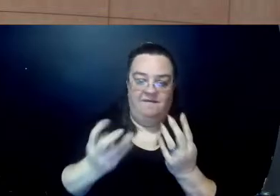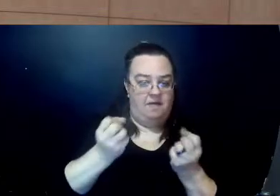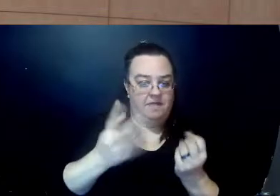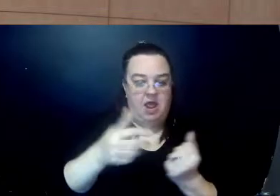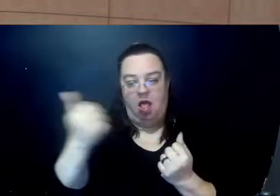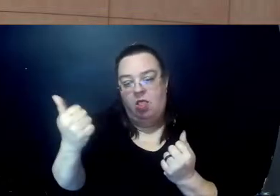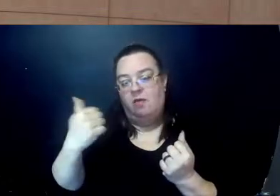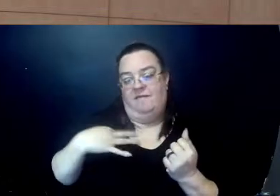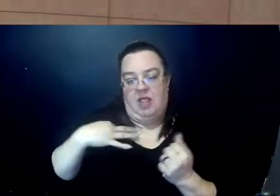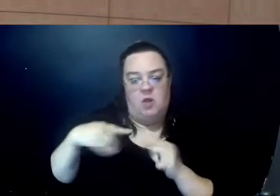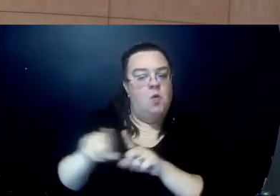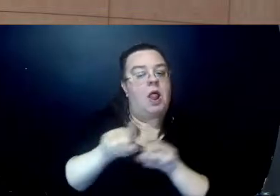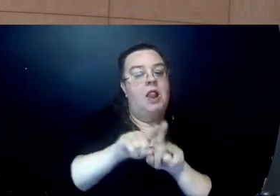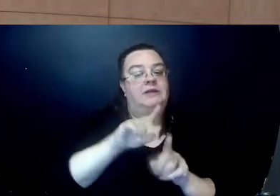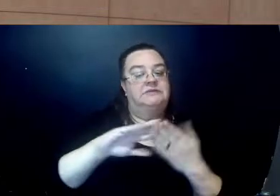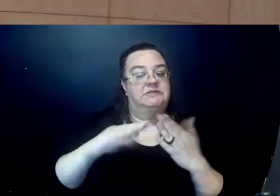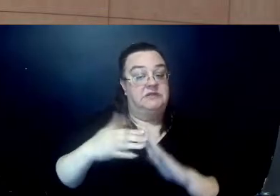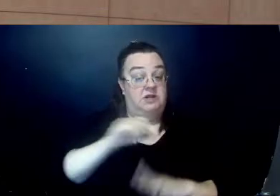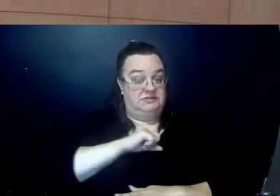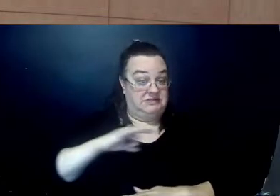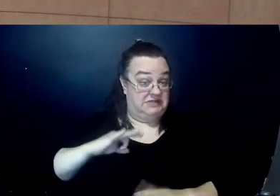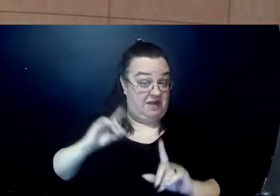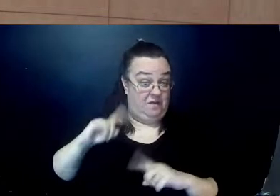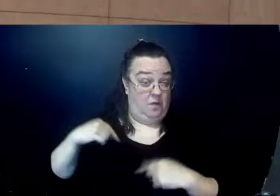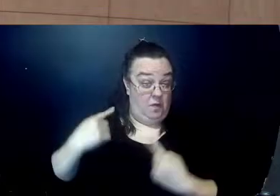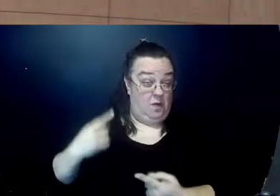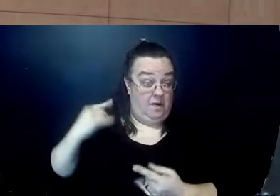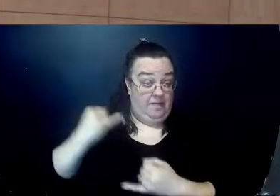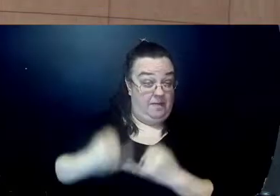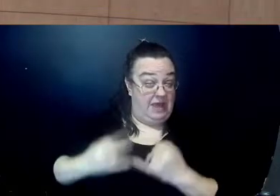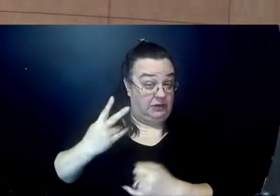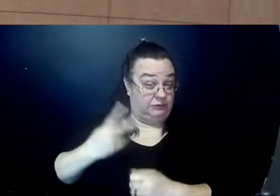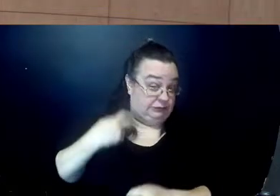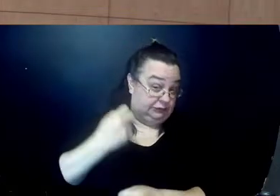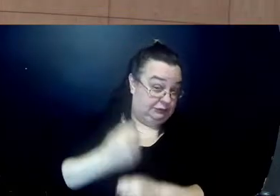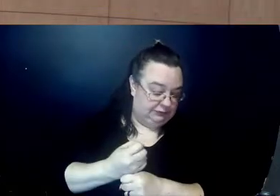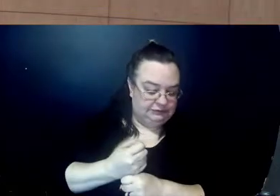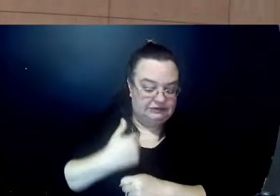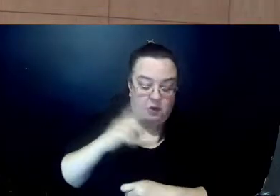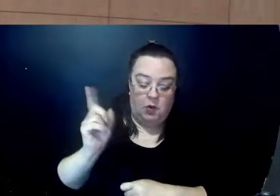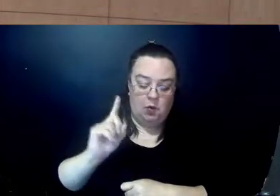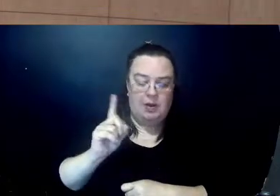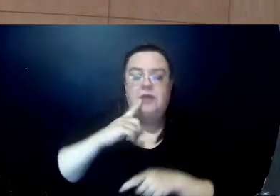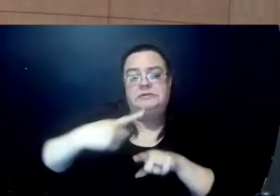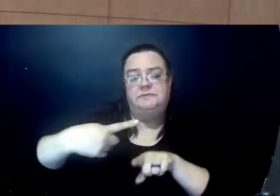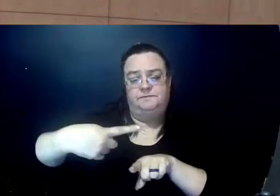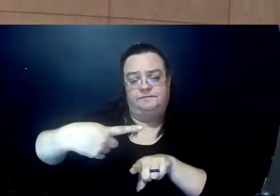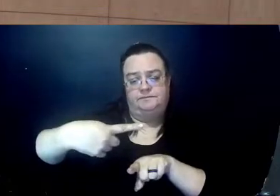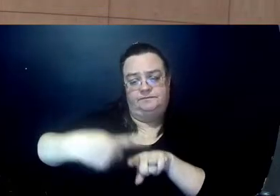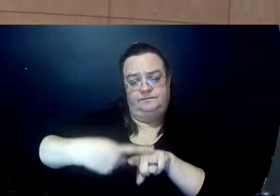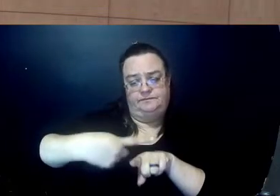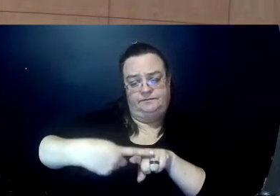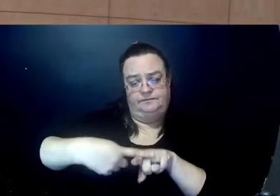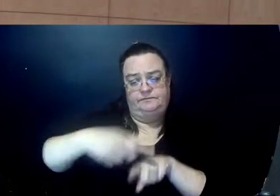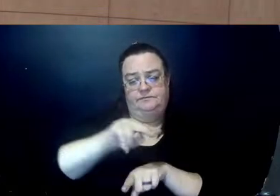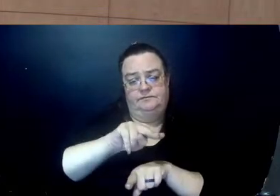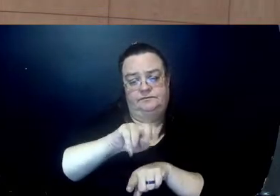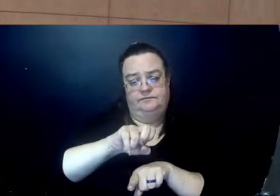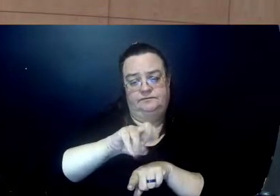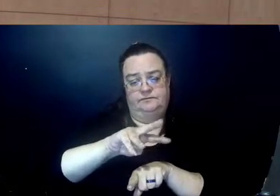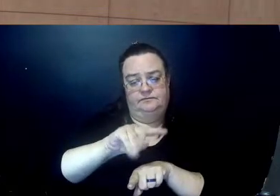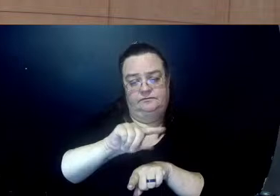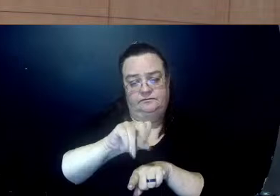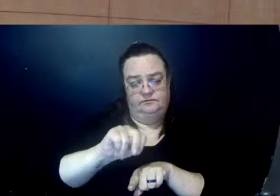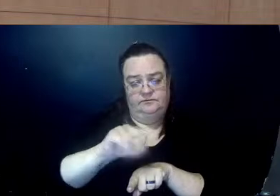town staff over the past, I guess, 2 years. It's located at the intersections of Newton